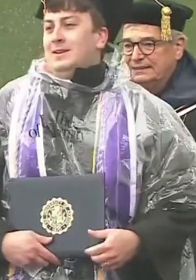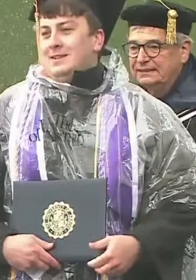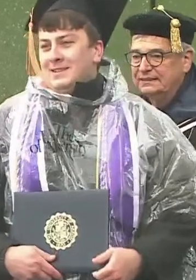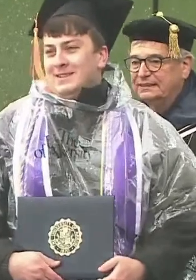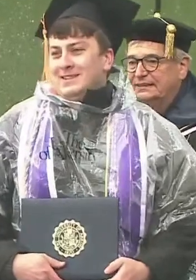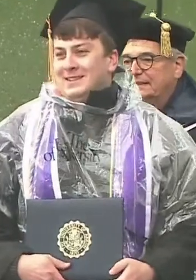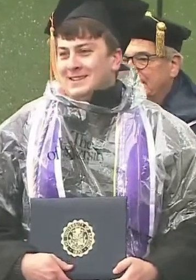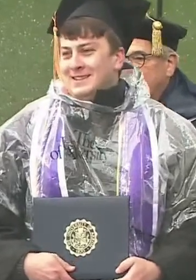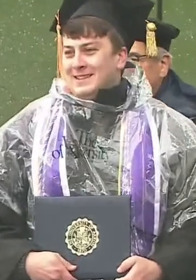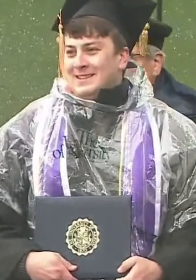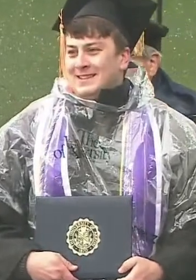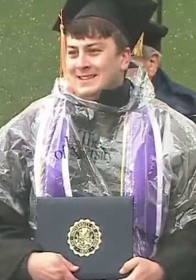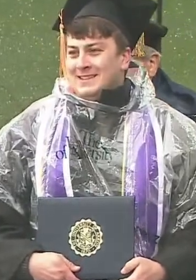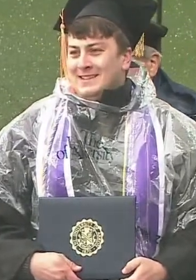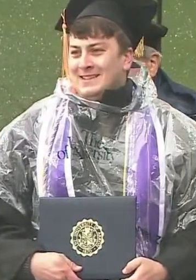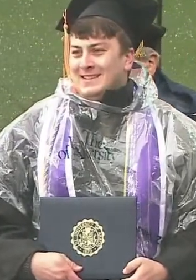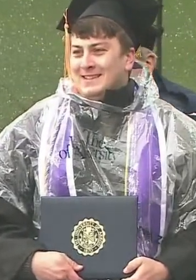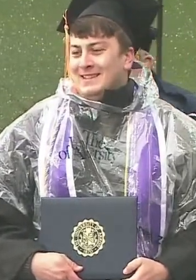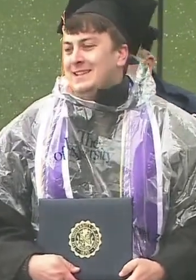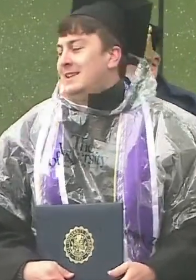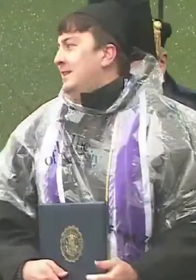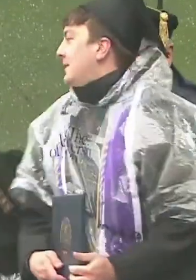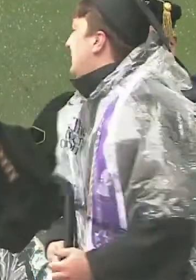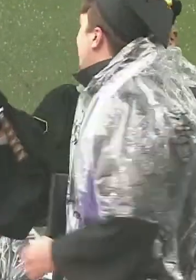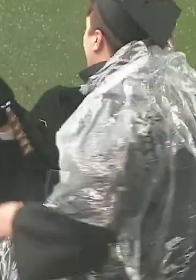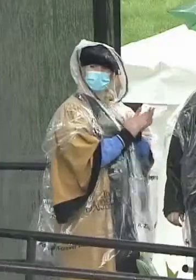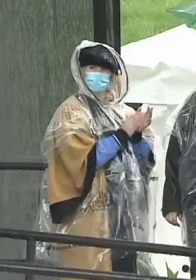Renee M. Prentice.